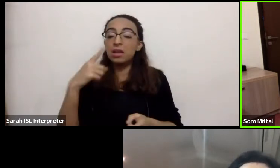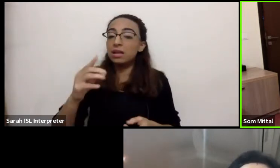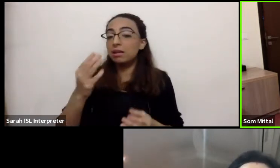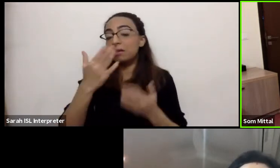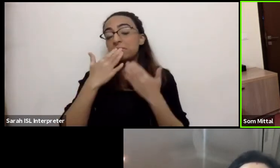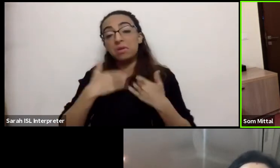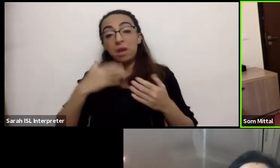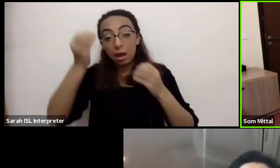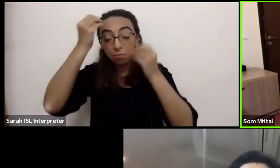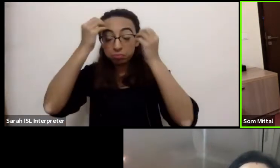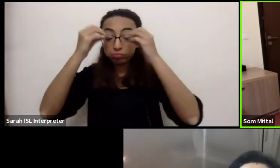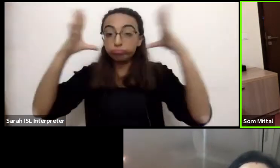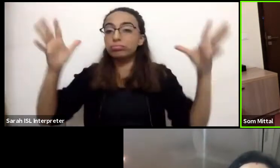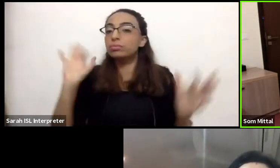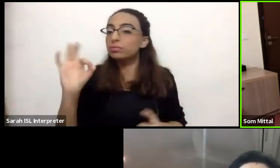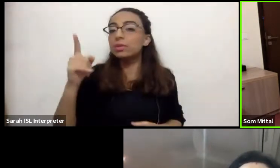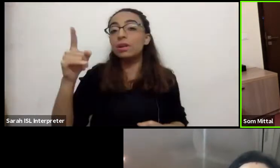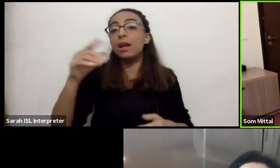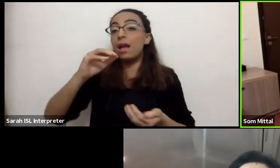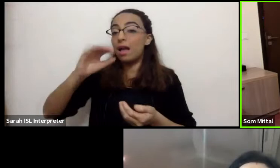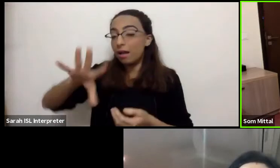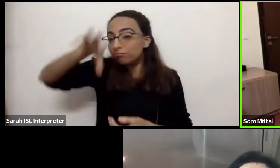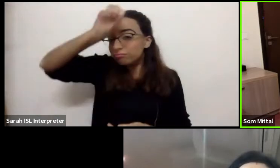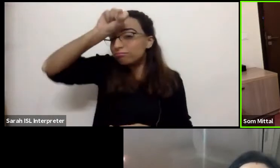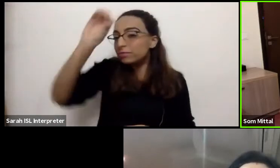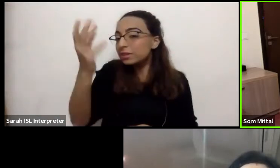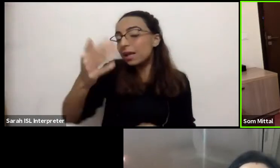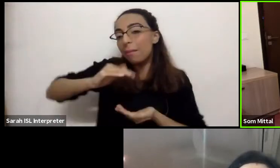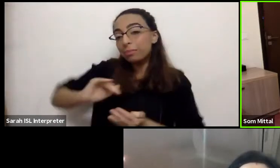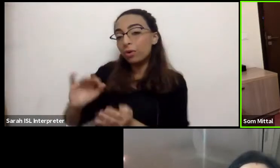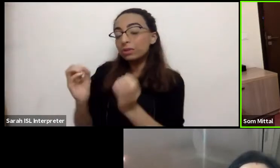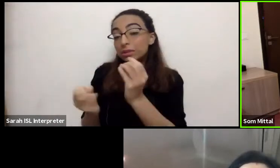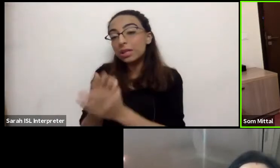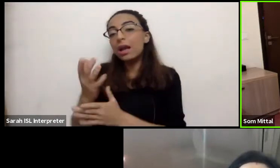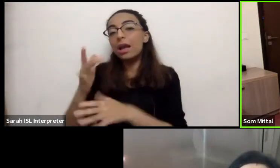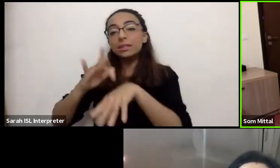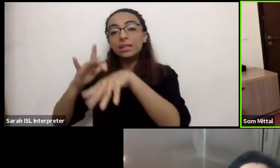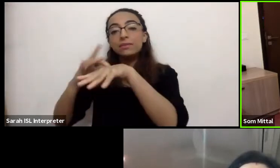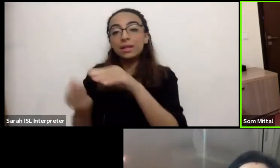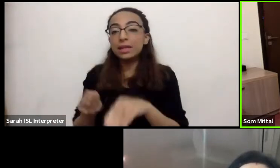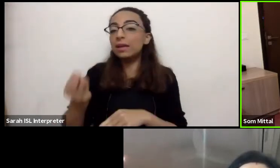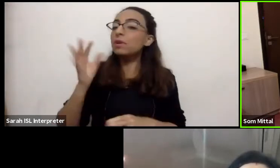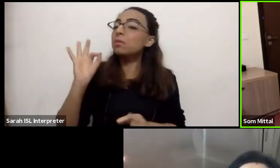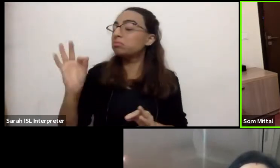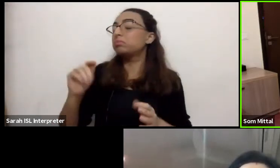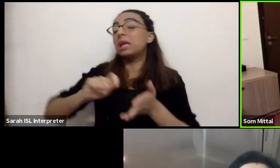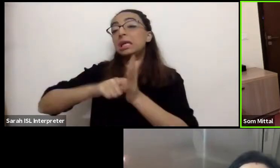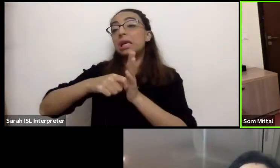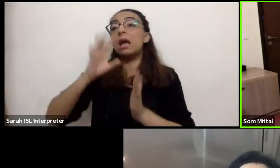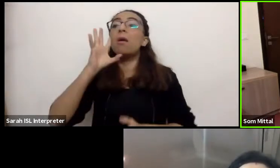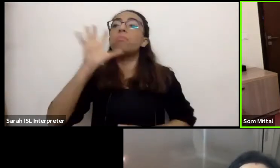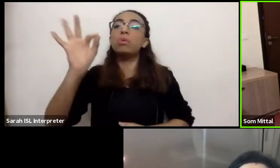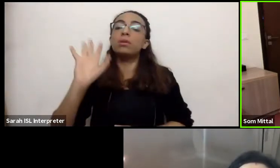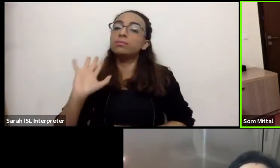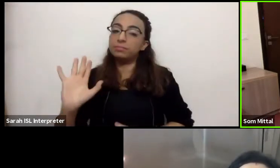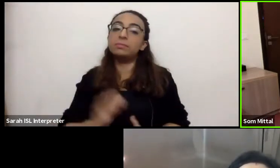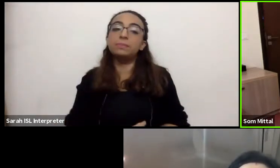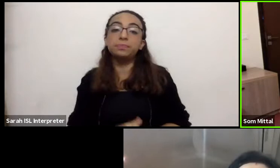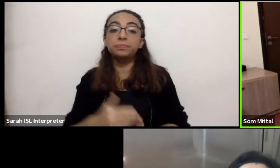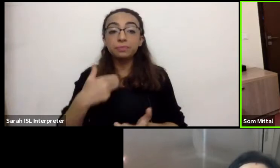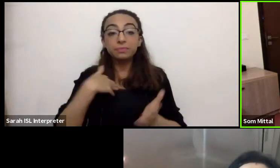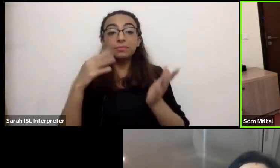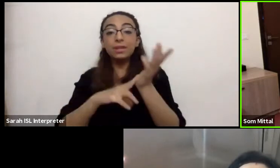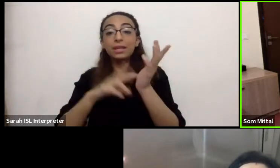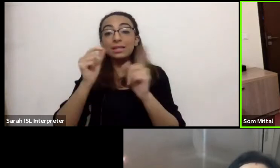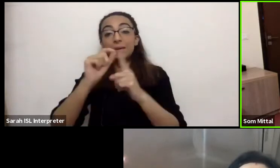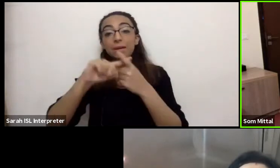in life and improving that sensitivity, I think is going to be a very key. While as NCPEDP, we